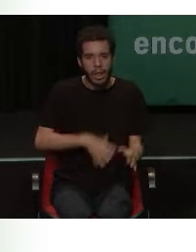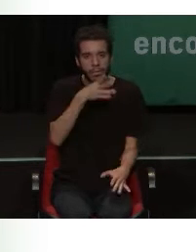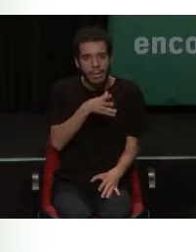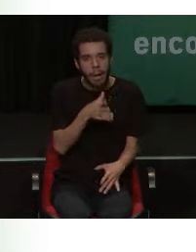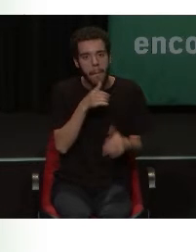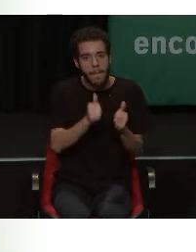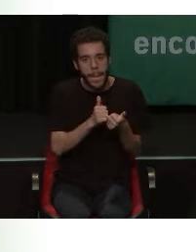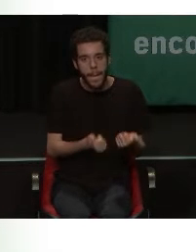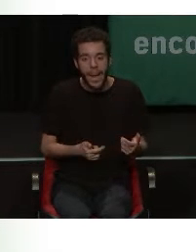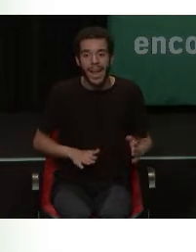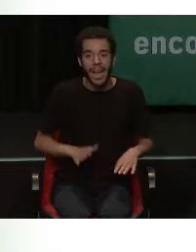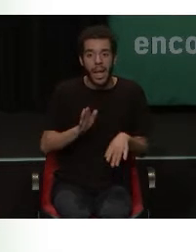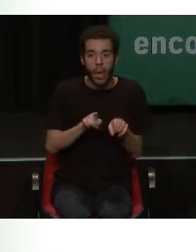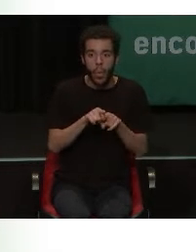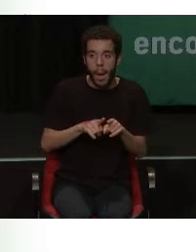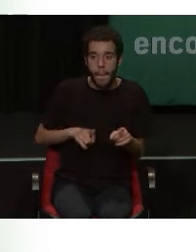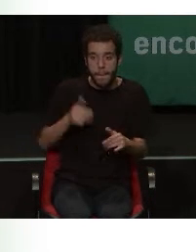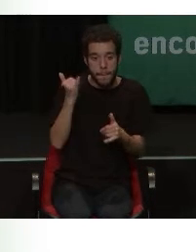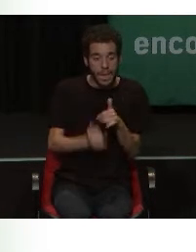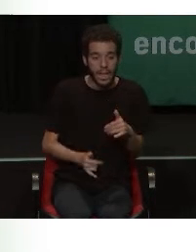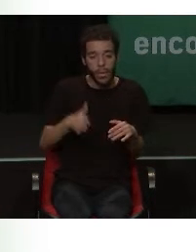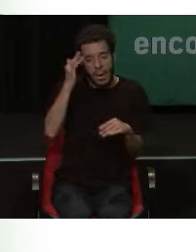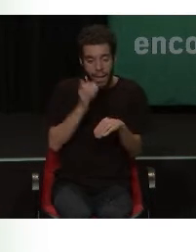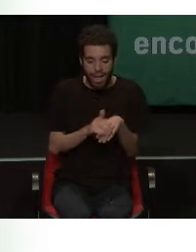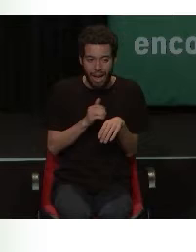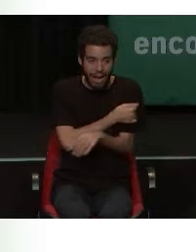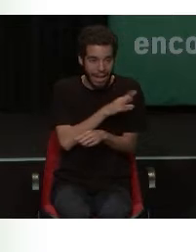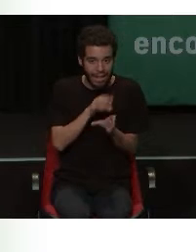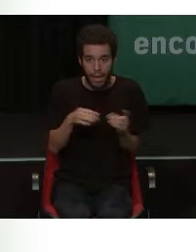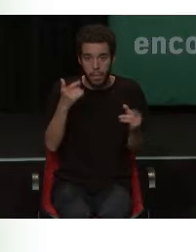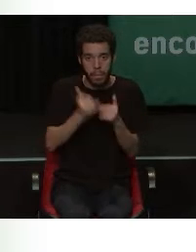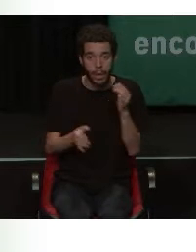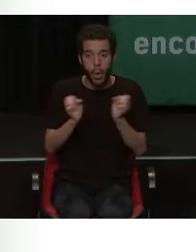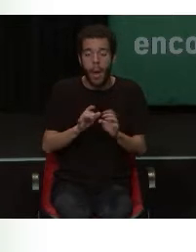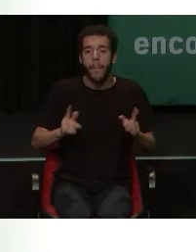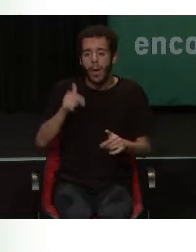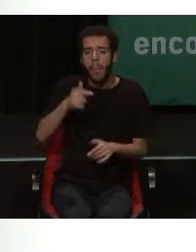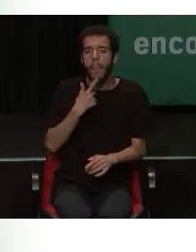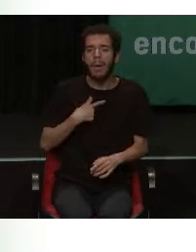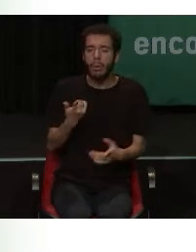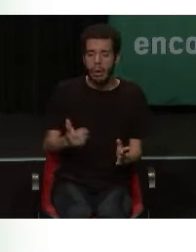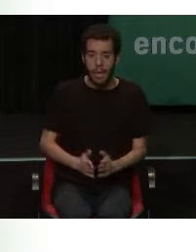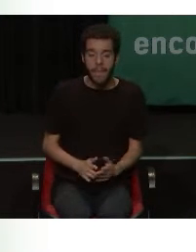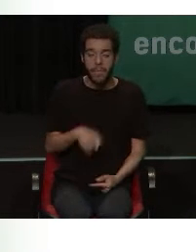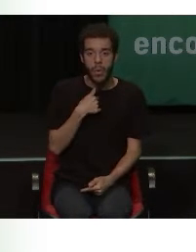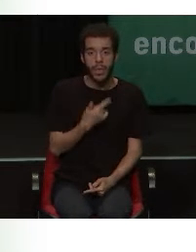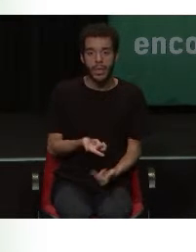multi-resistant bacteria. It's difficult to explain in terms of communication. There is no danger in having a pet.